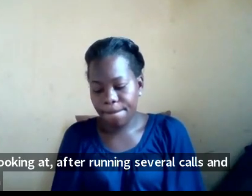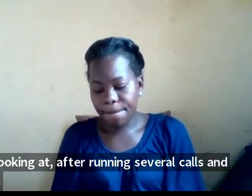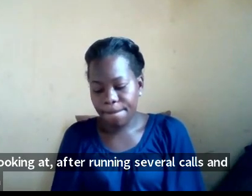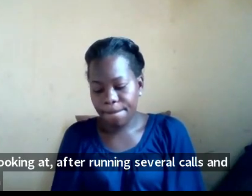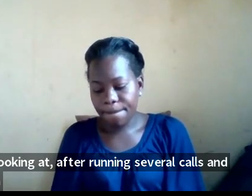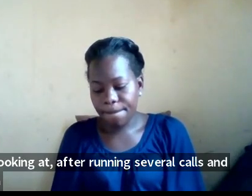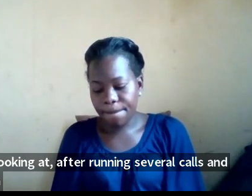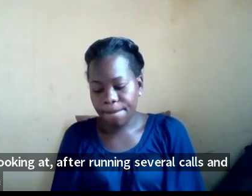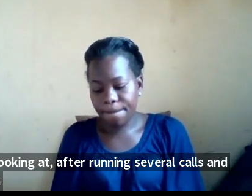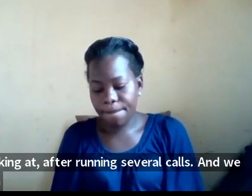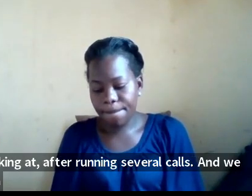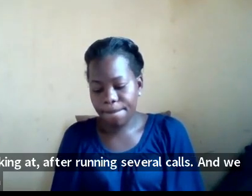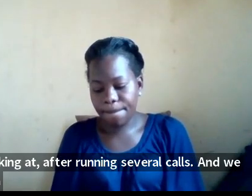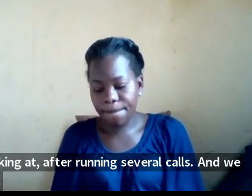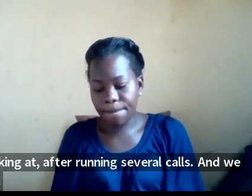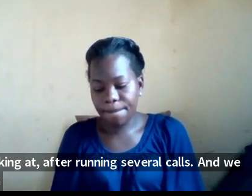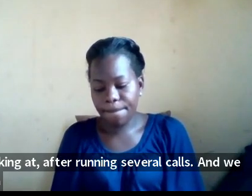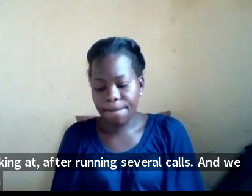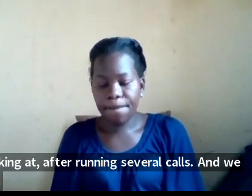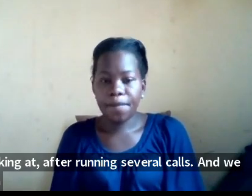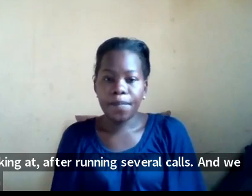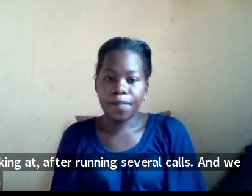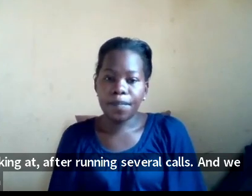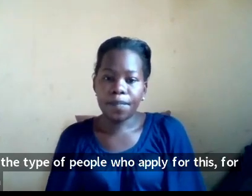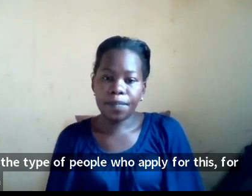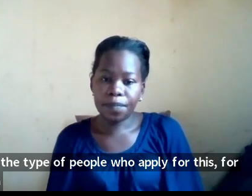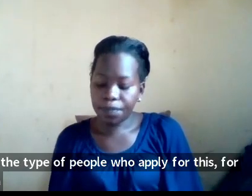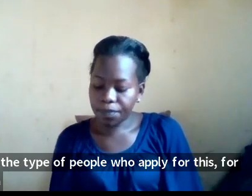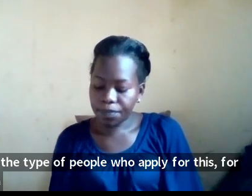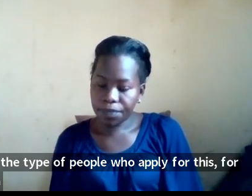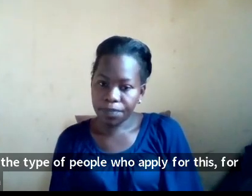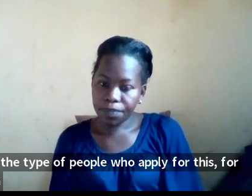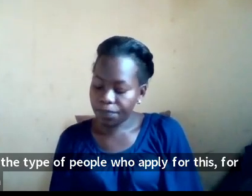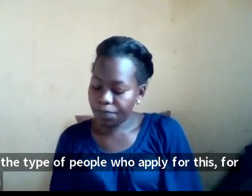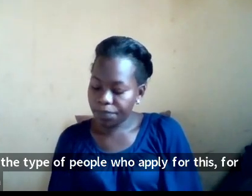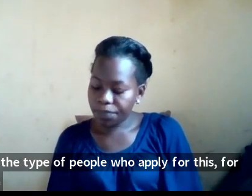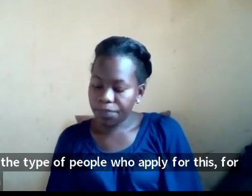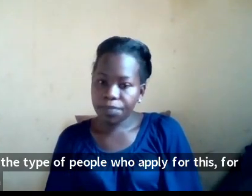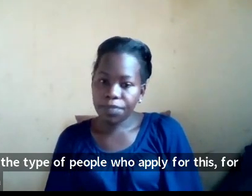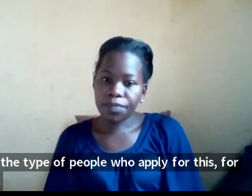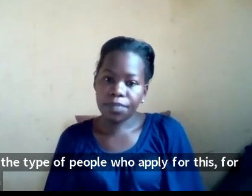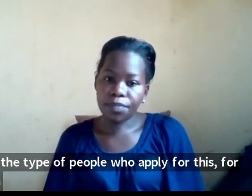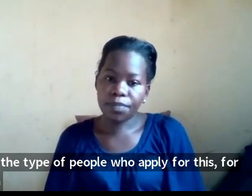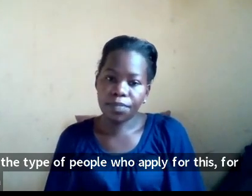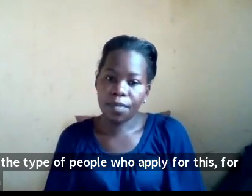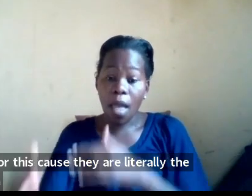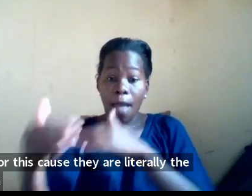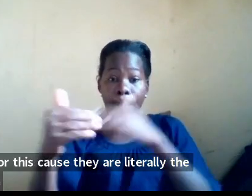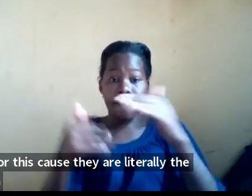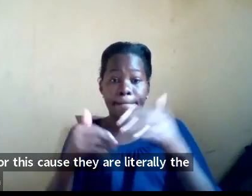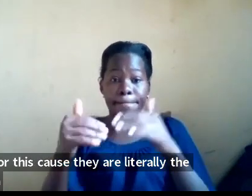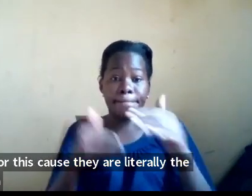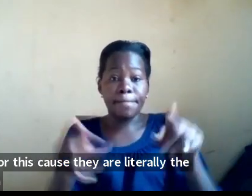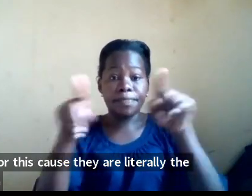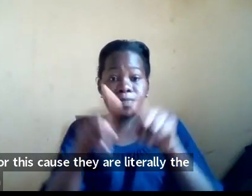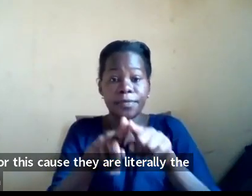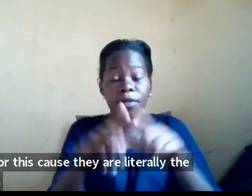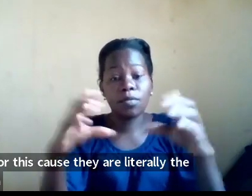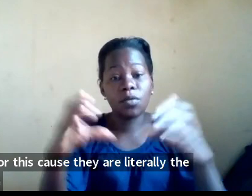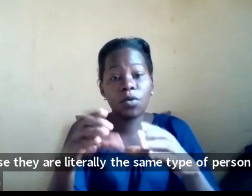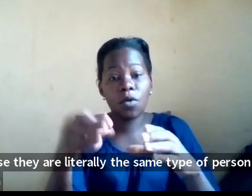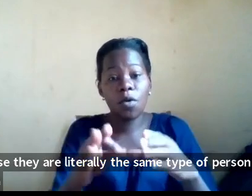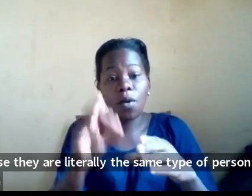who apply for these calls. They are literally the same type of